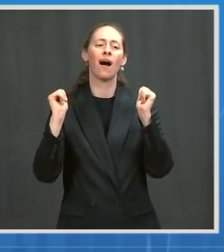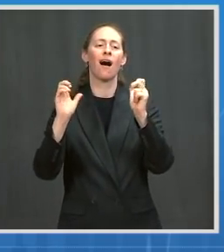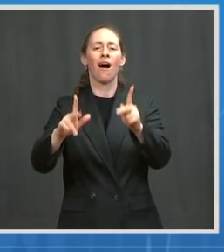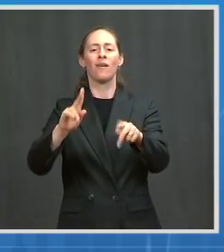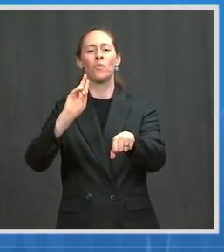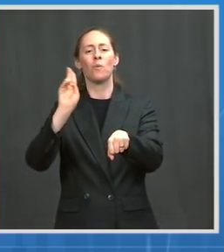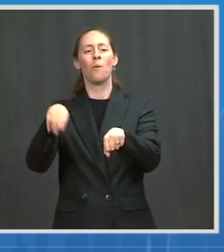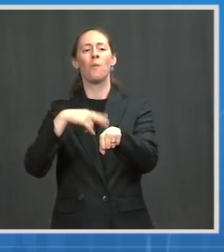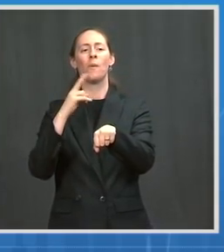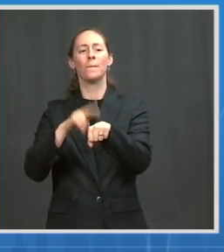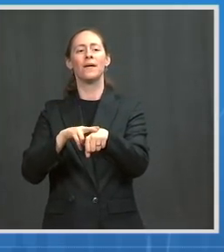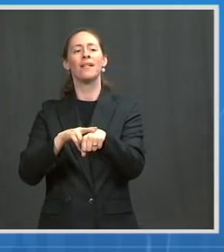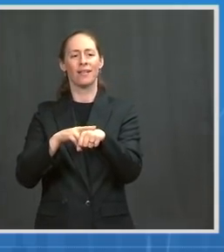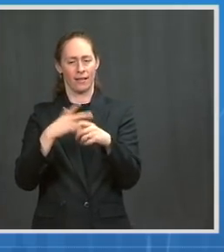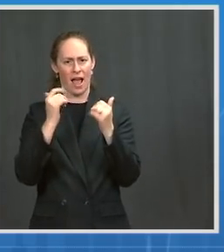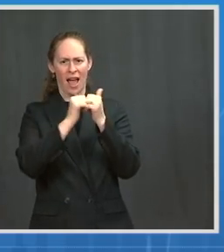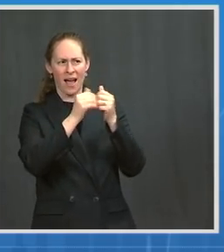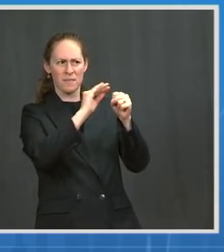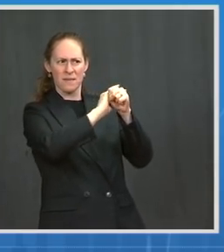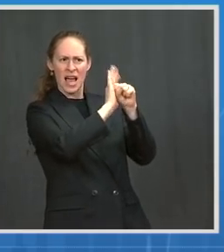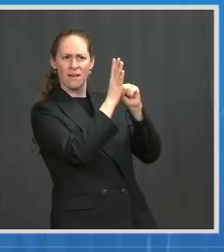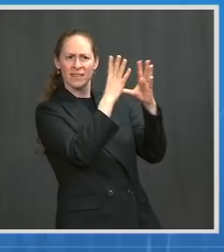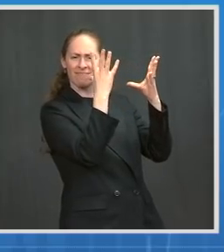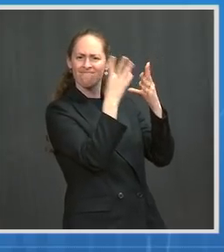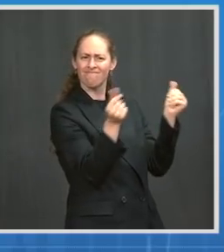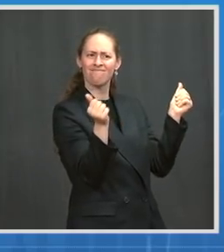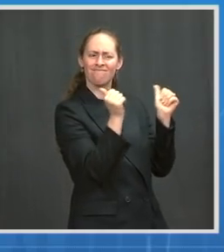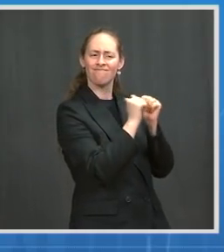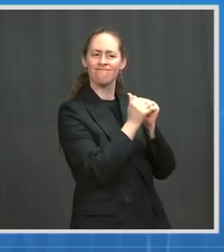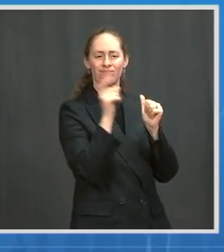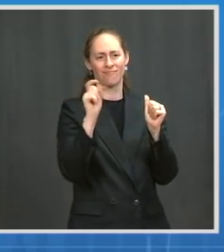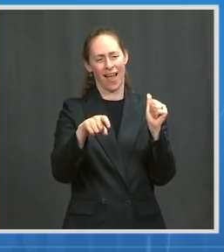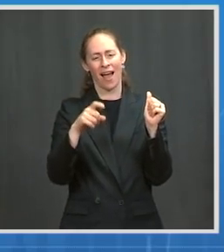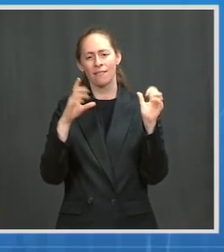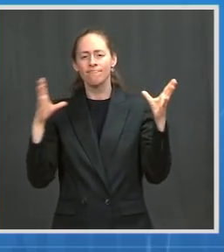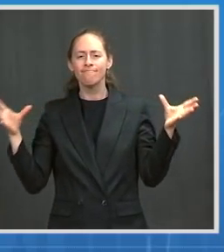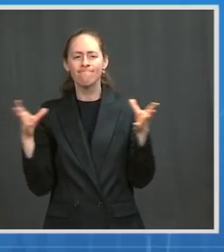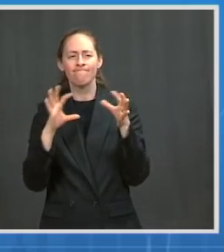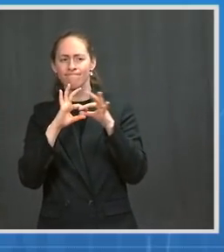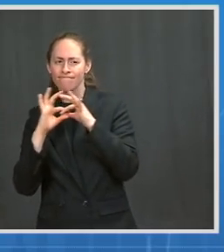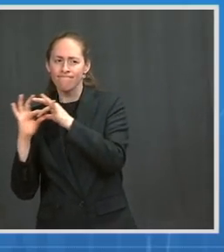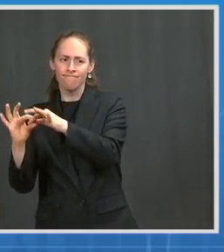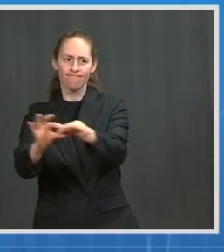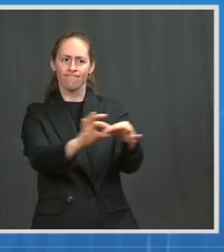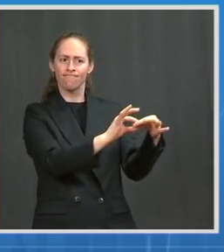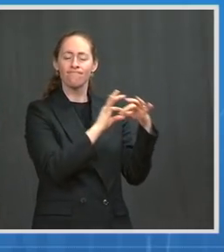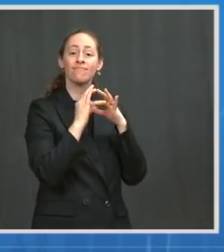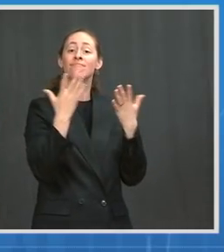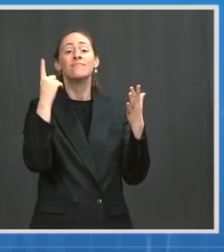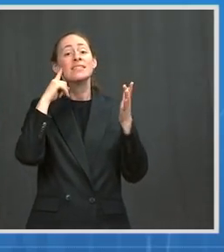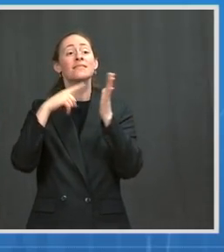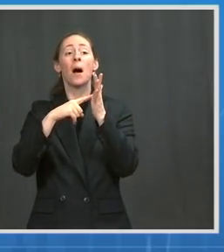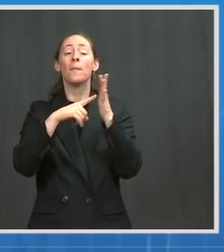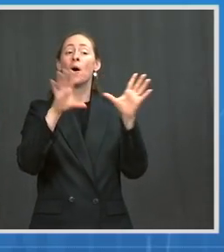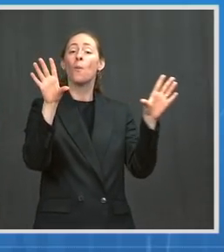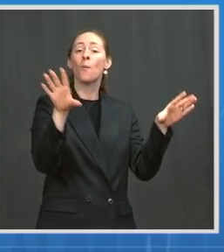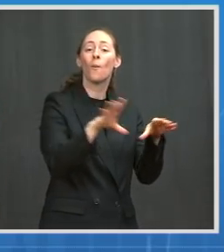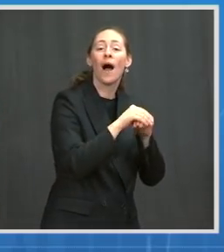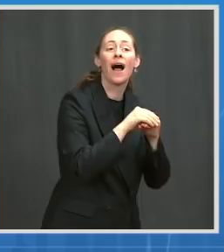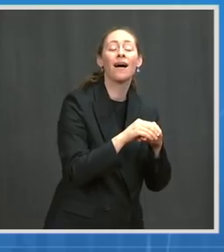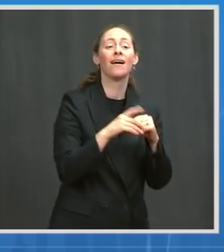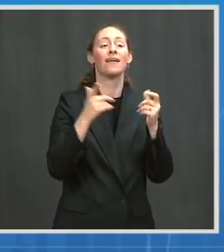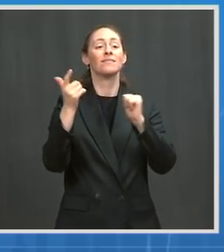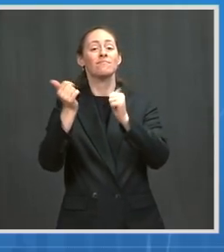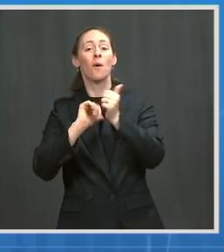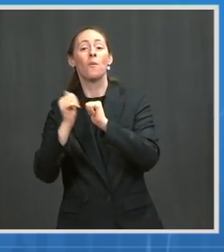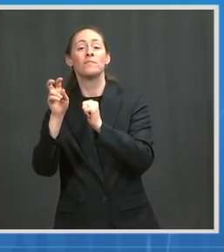back to gathering together safely at weddings, sports events, and travel. Everyone in the United States ages 12 and